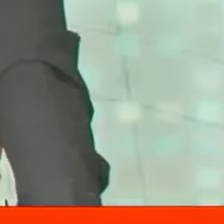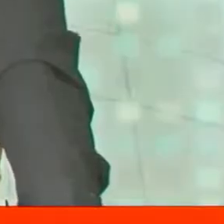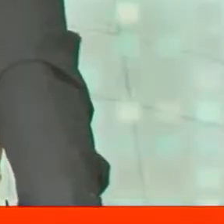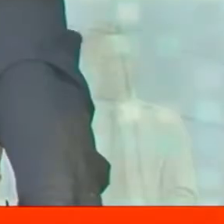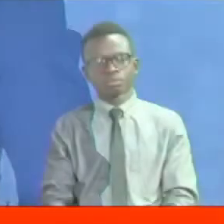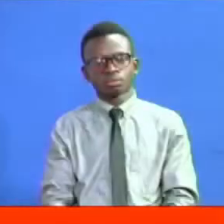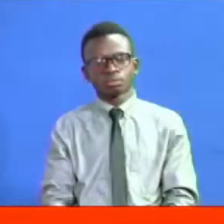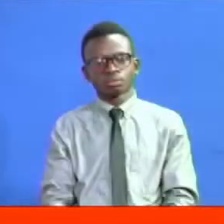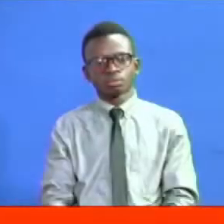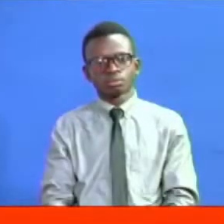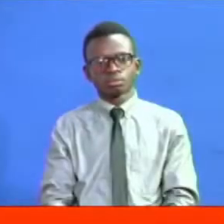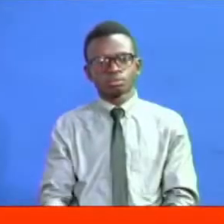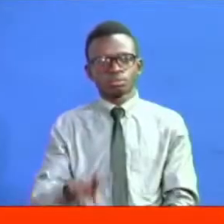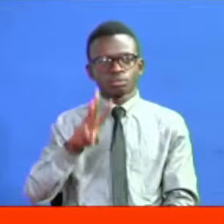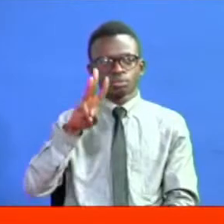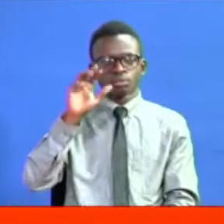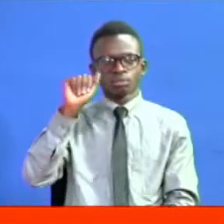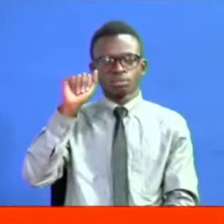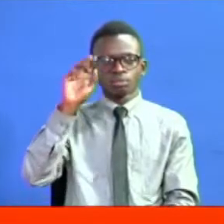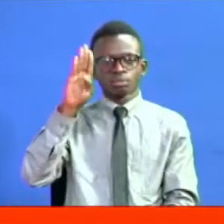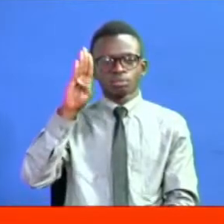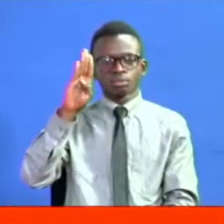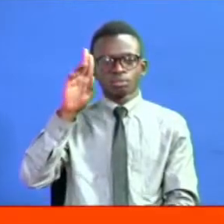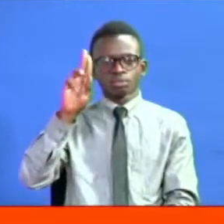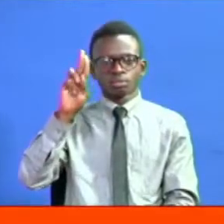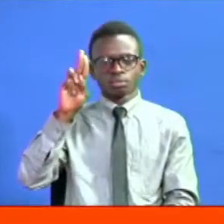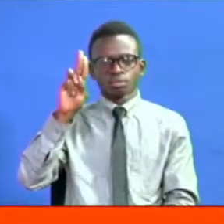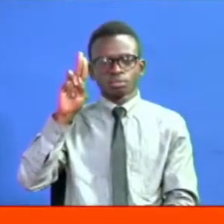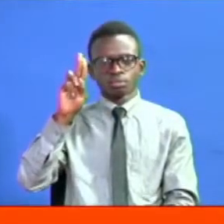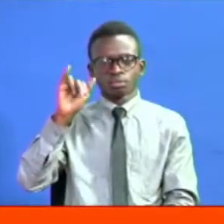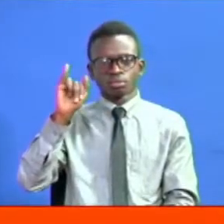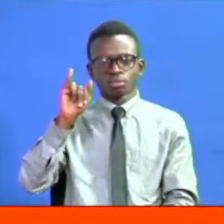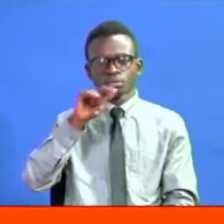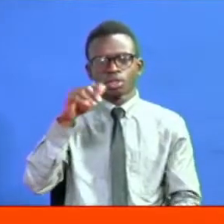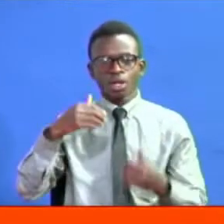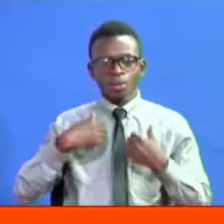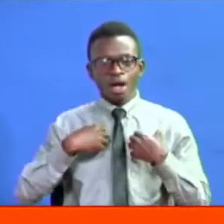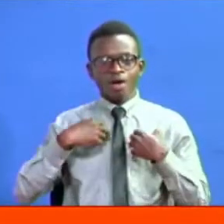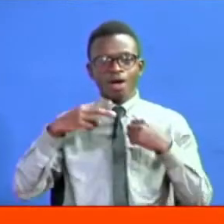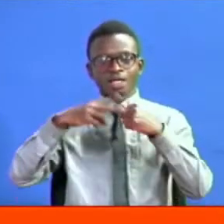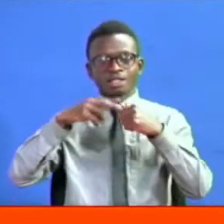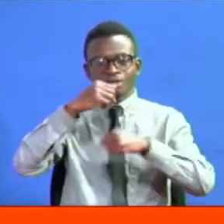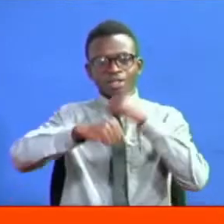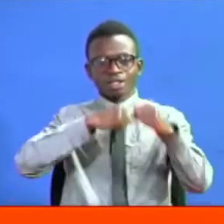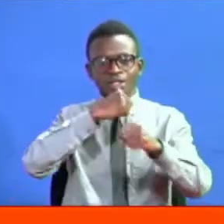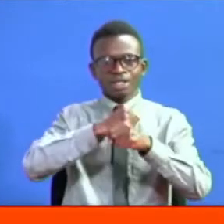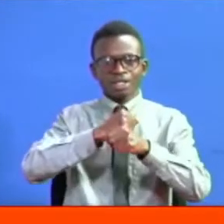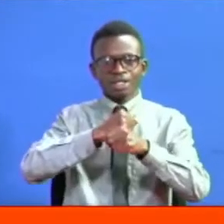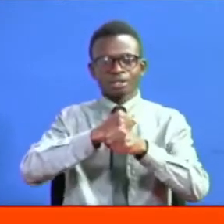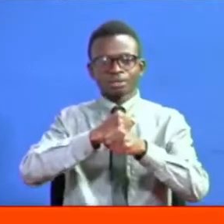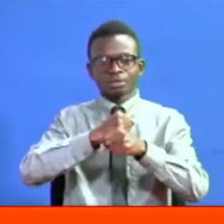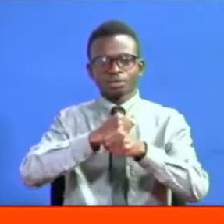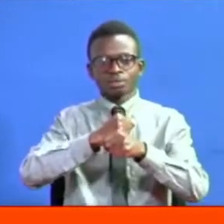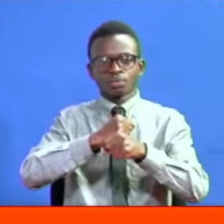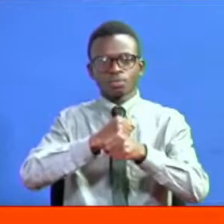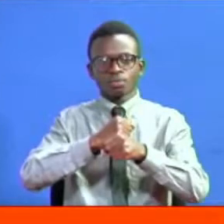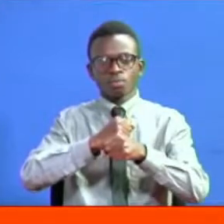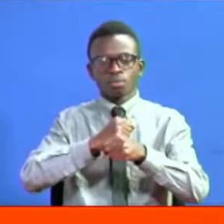And Poznan half-marathon champion Tabira Mboya has been handed a 7-year ban after testing positive for